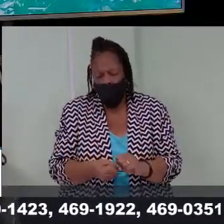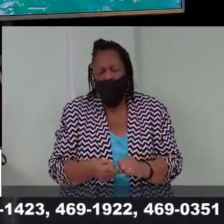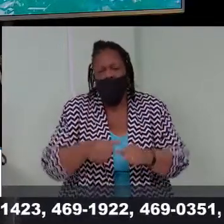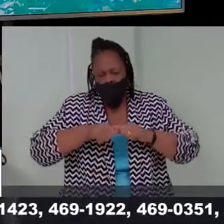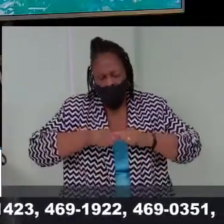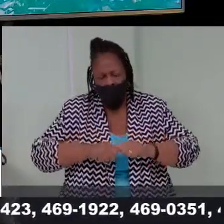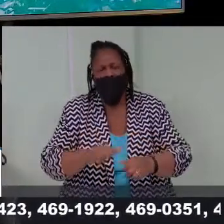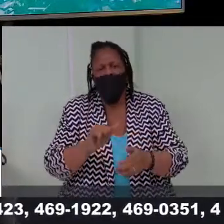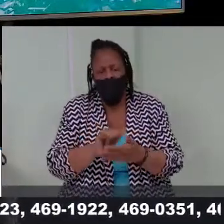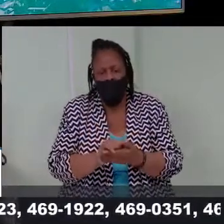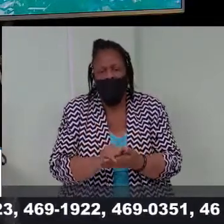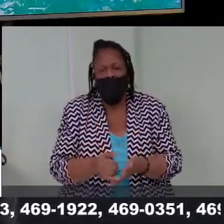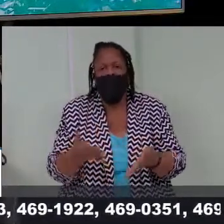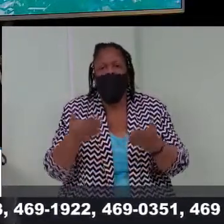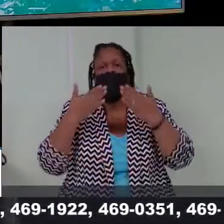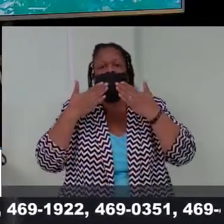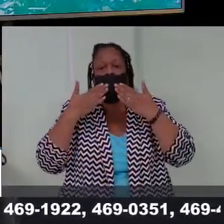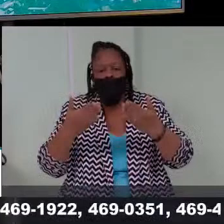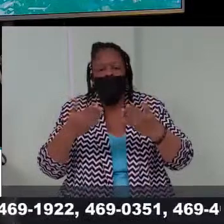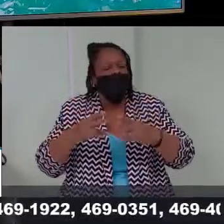So we thank you very much.